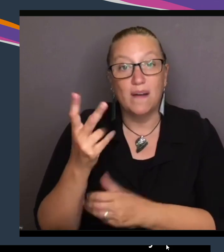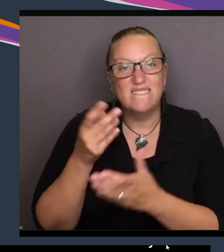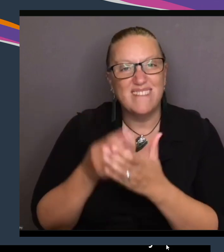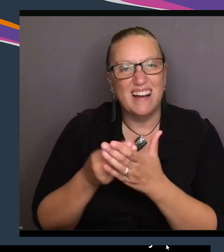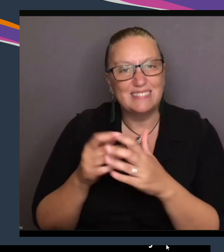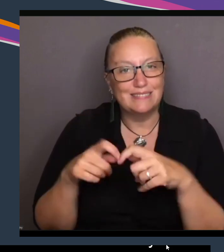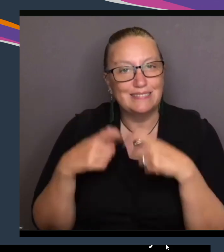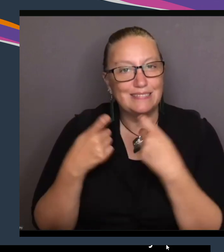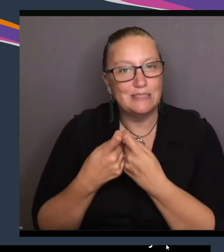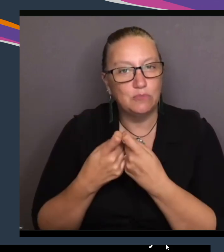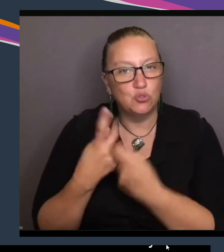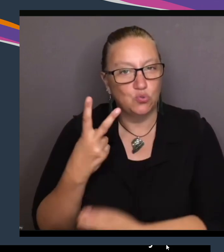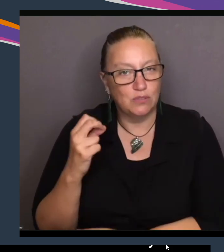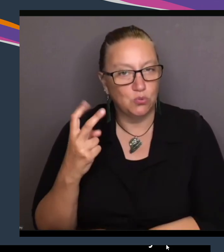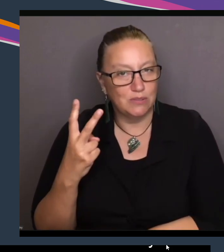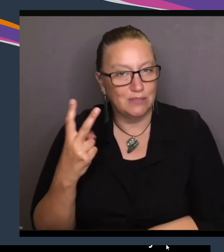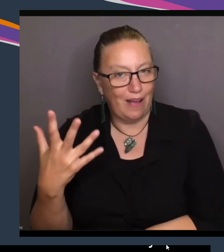working with